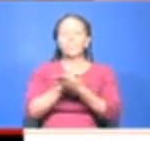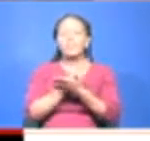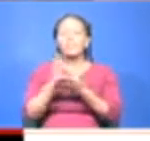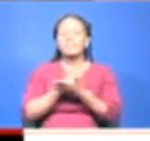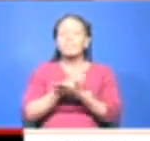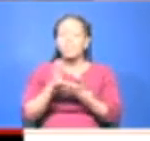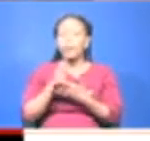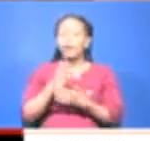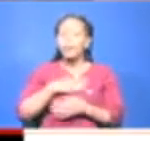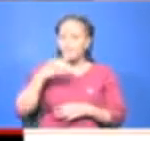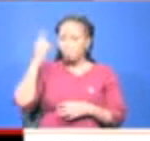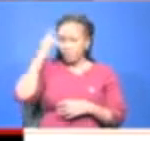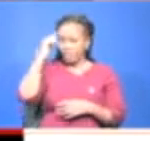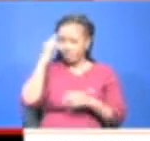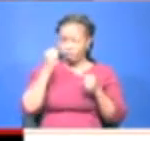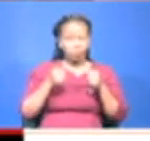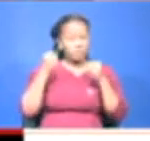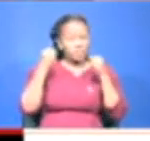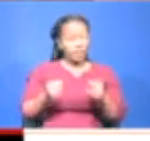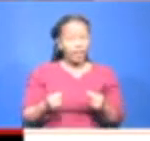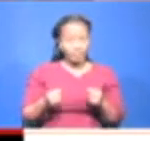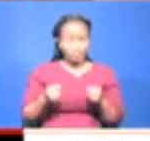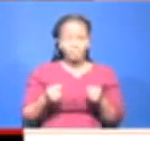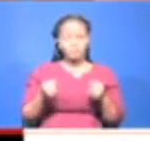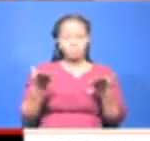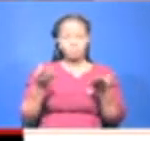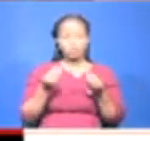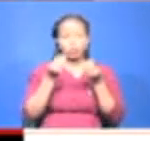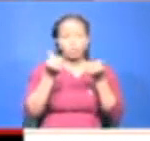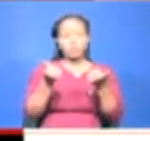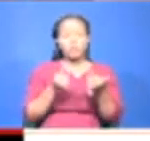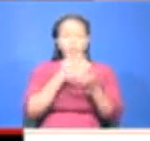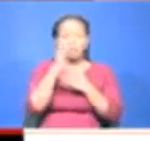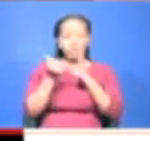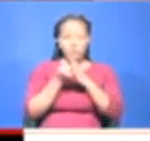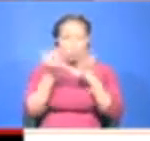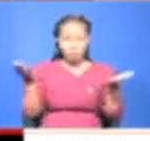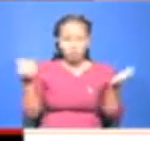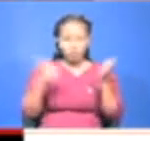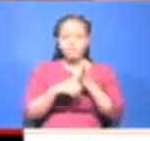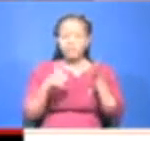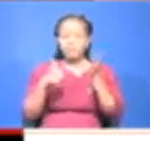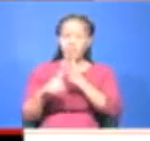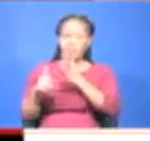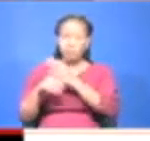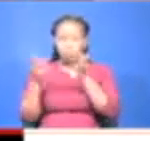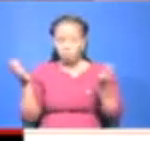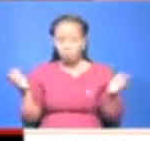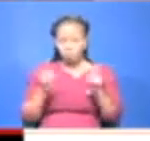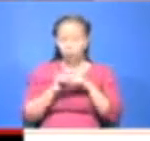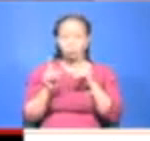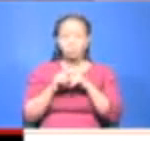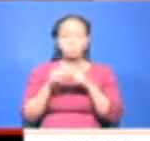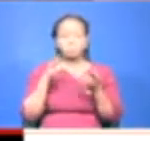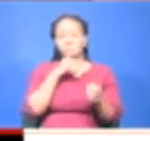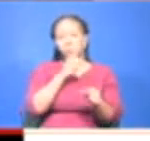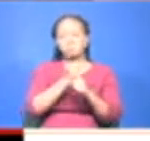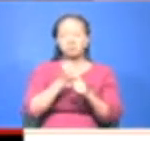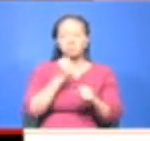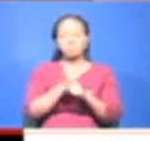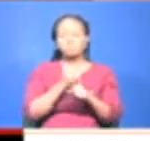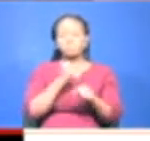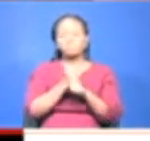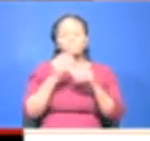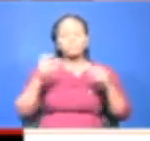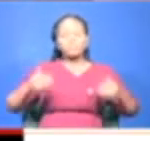be very hard for us to address the unemployment problem and decent jobs for youth. And we